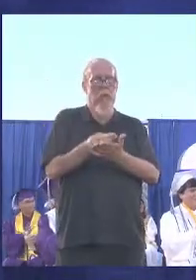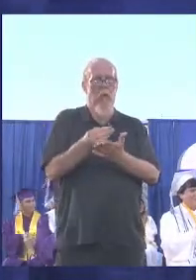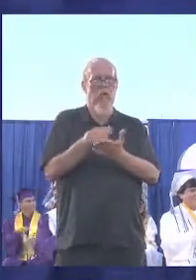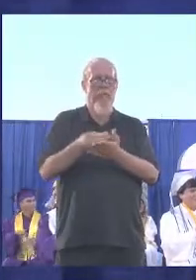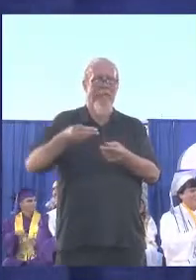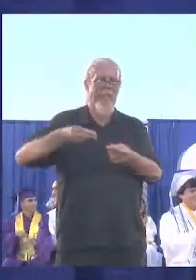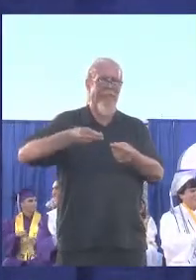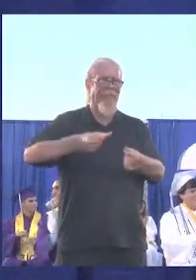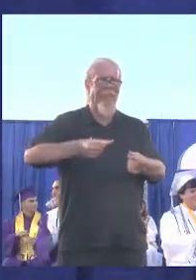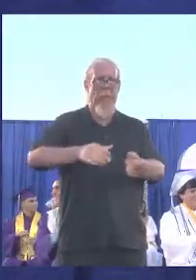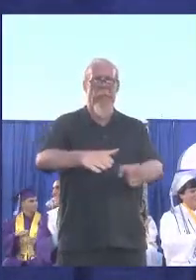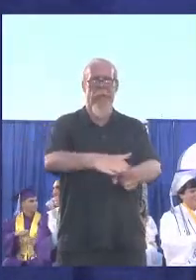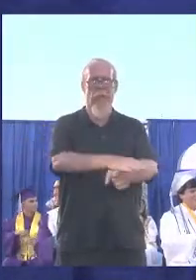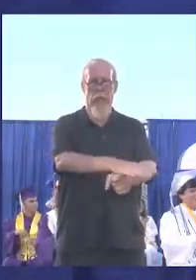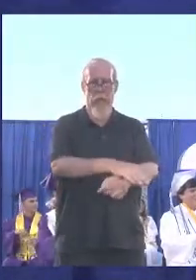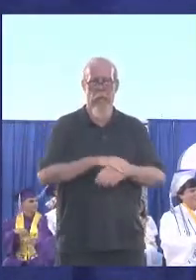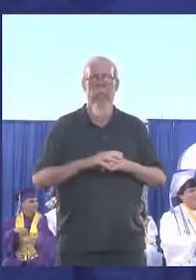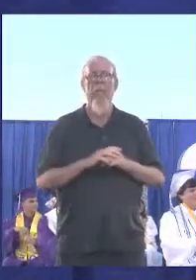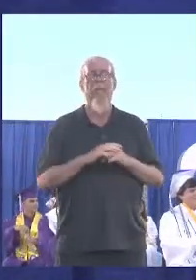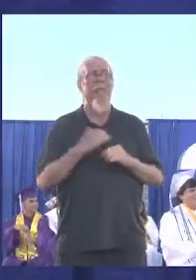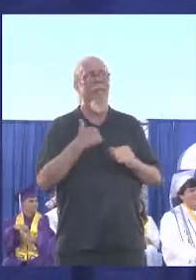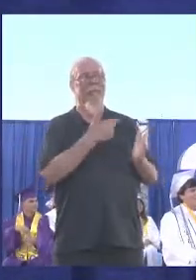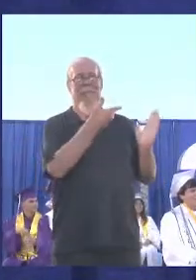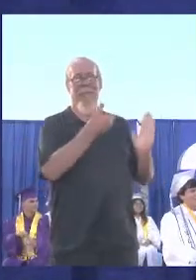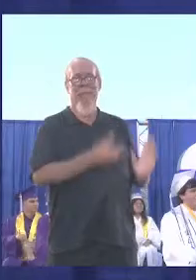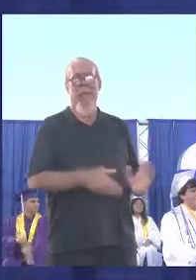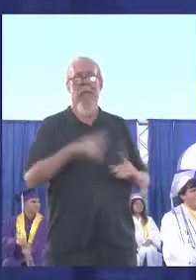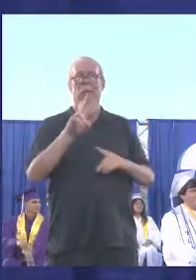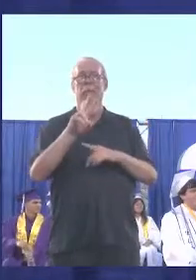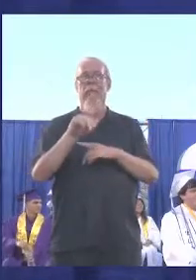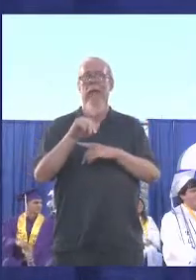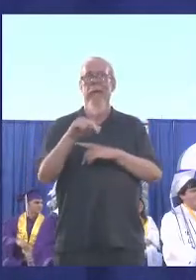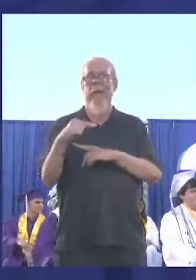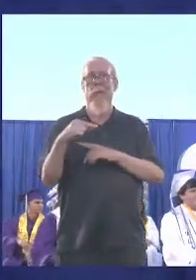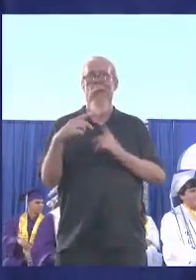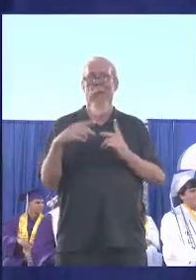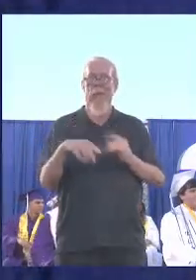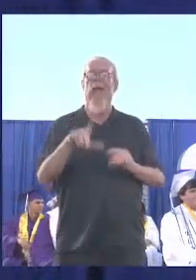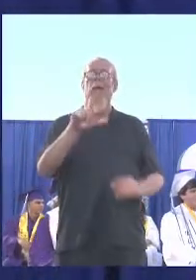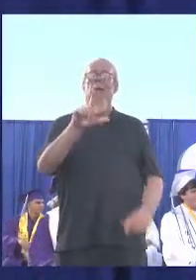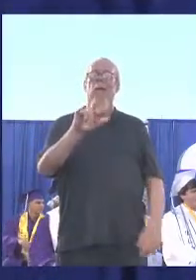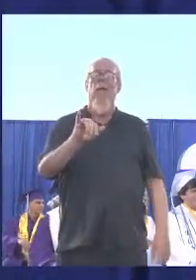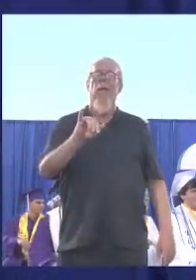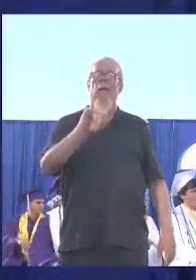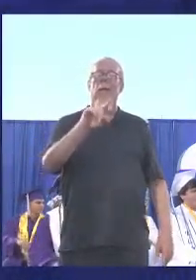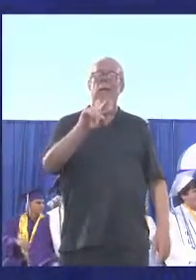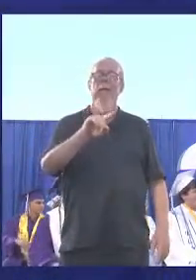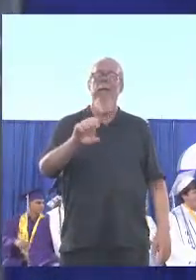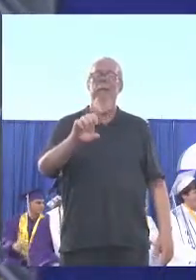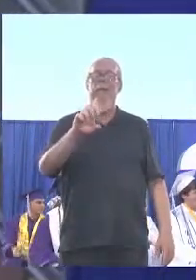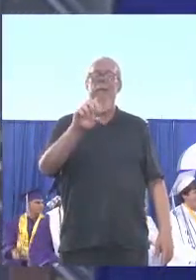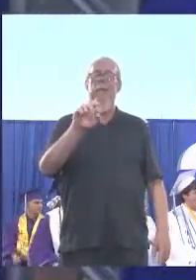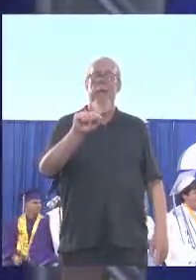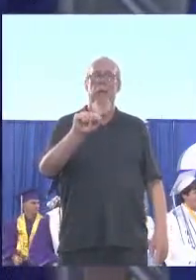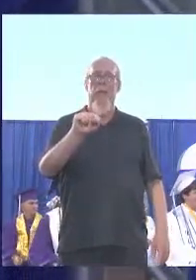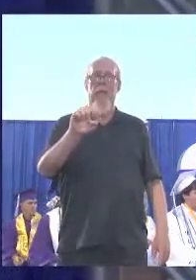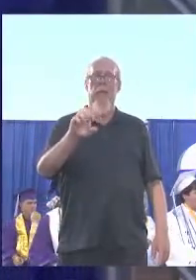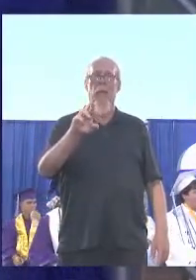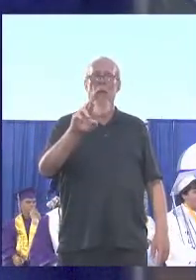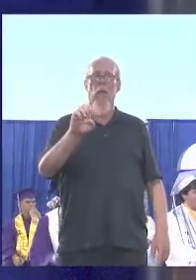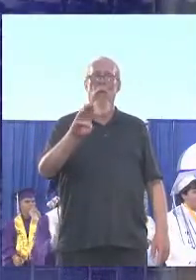I present our valedictorian, Lizette Marie Rebolloso Hansen, for the class